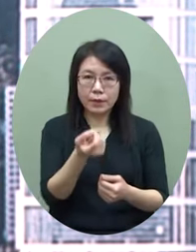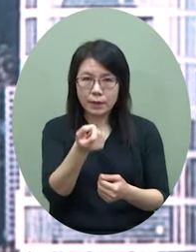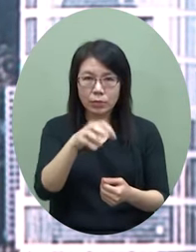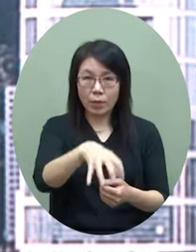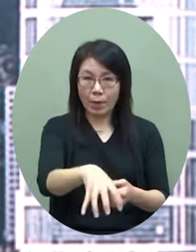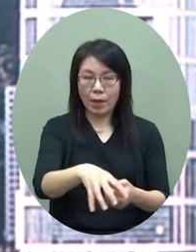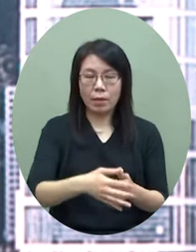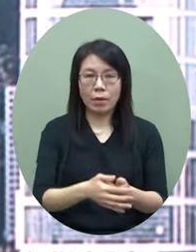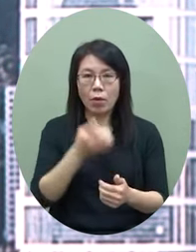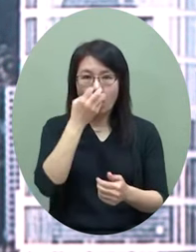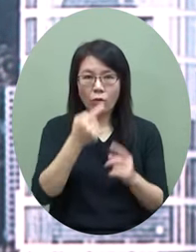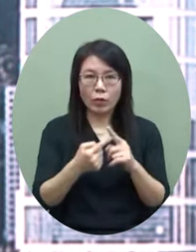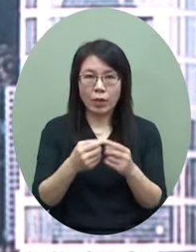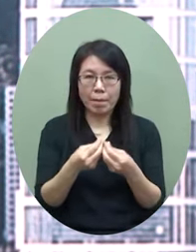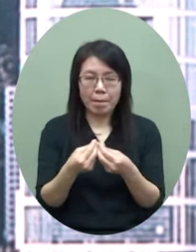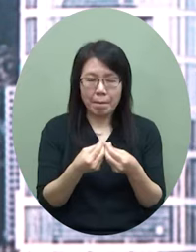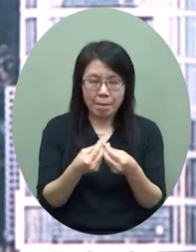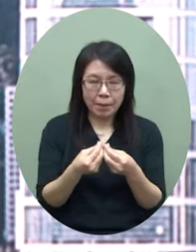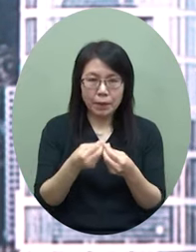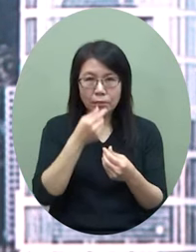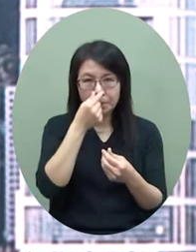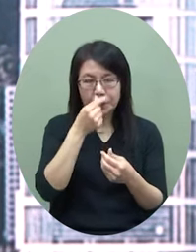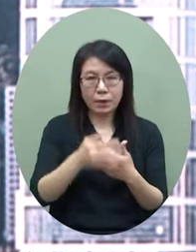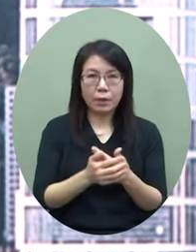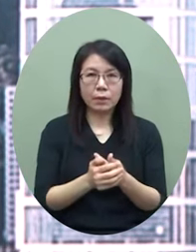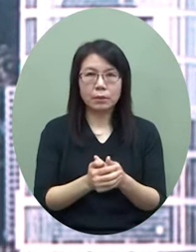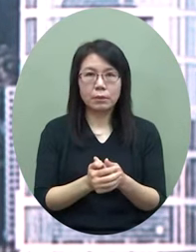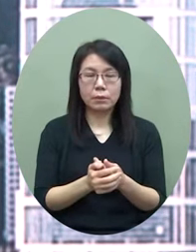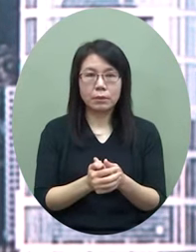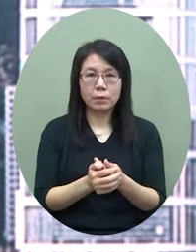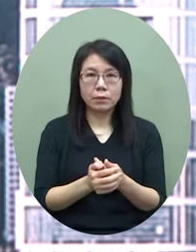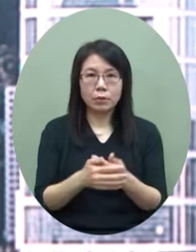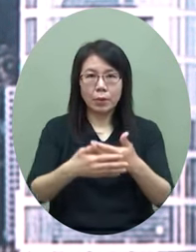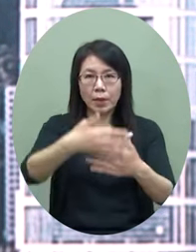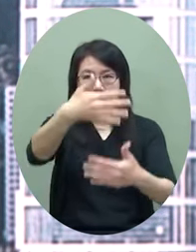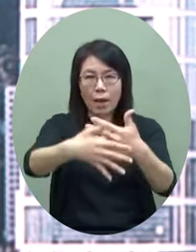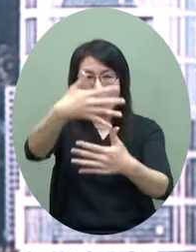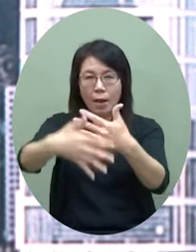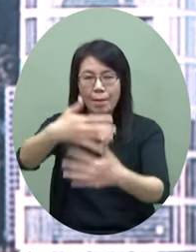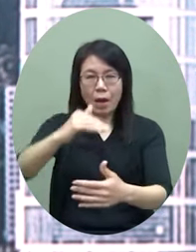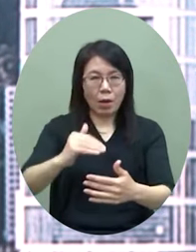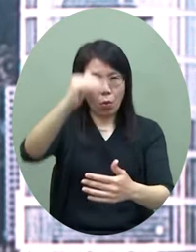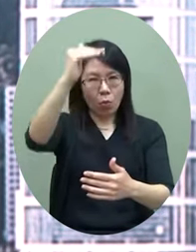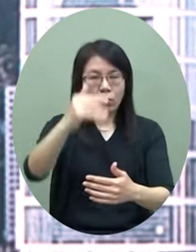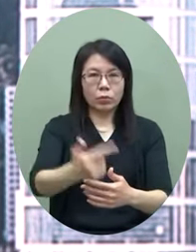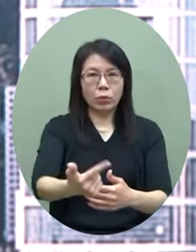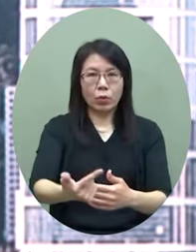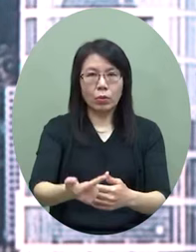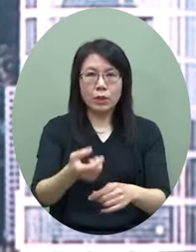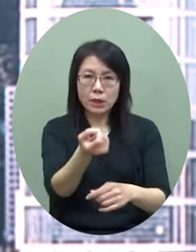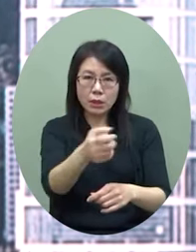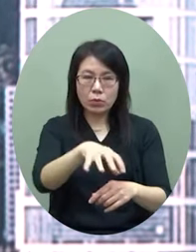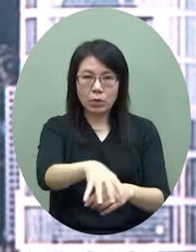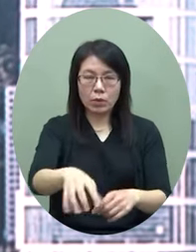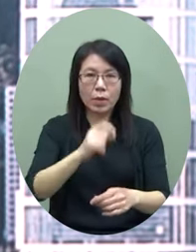of our densityand our multi-storey buildingsthis very small area actually has over 150 buildings